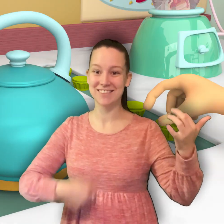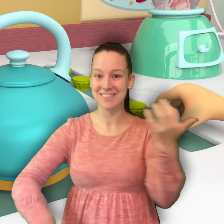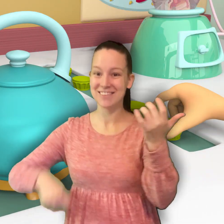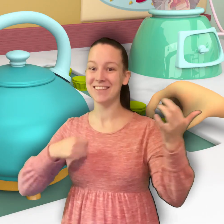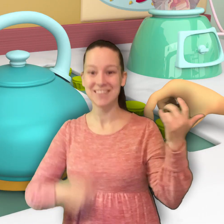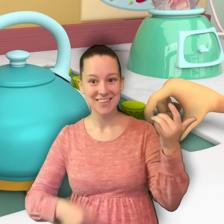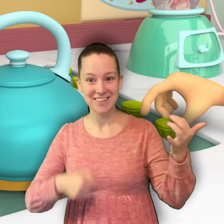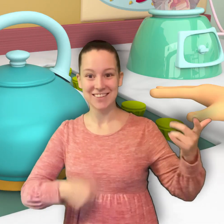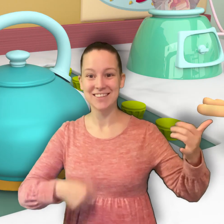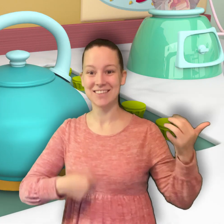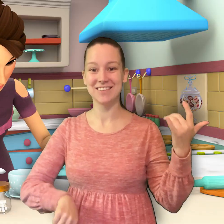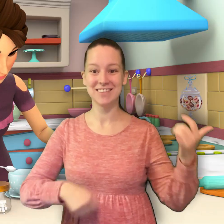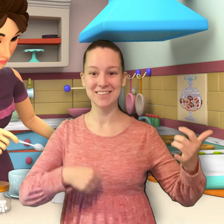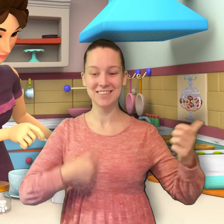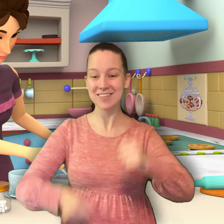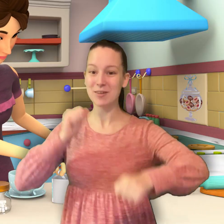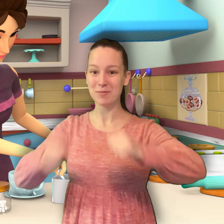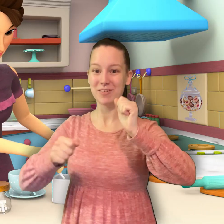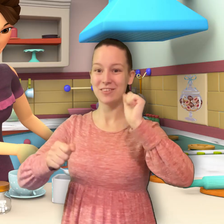foreign